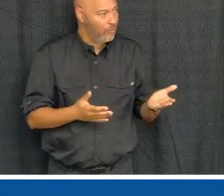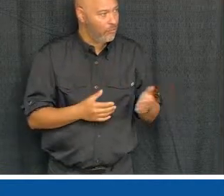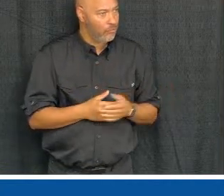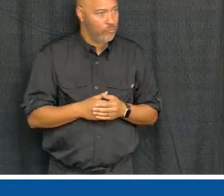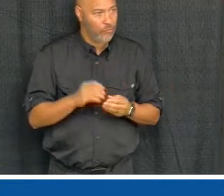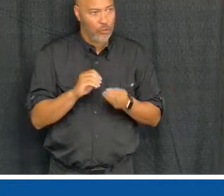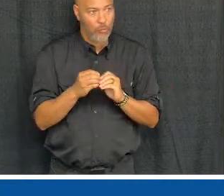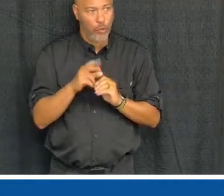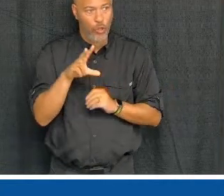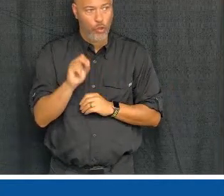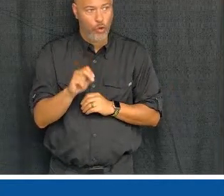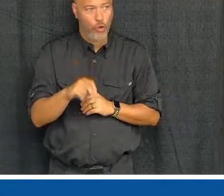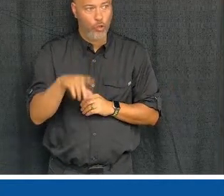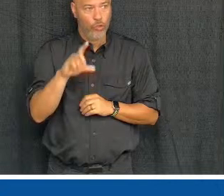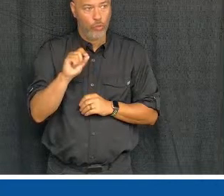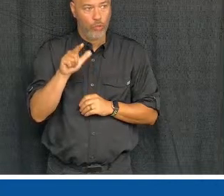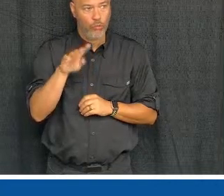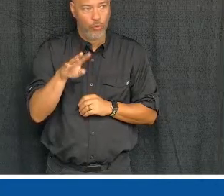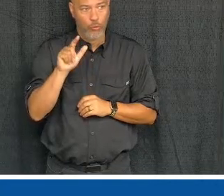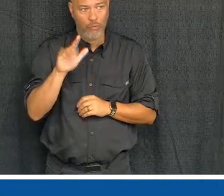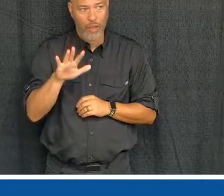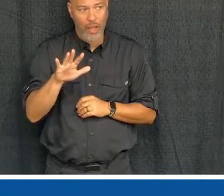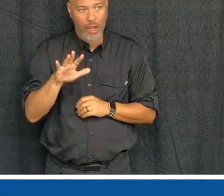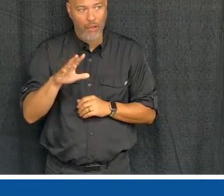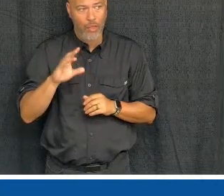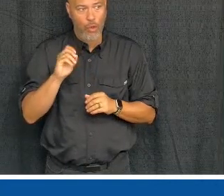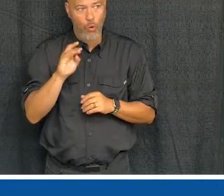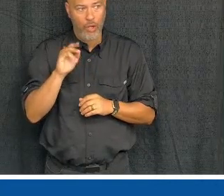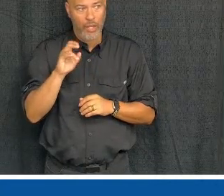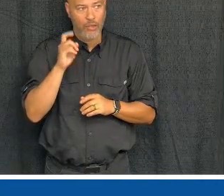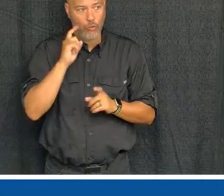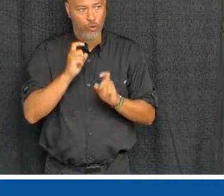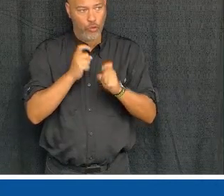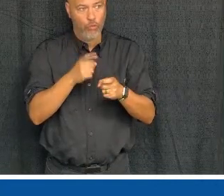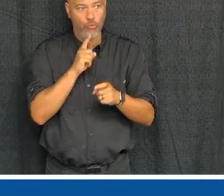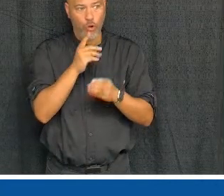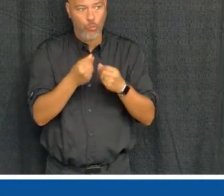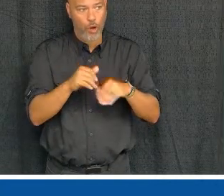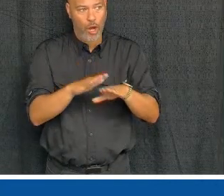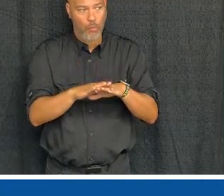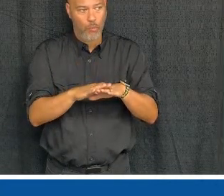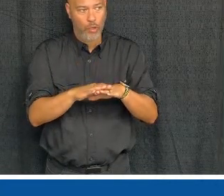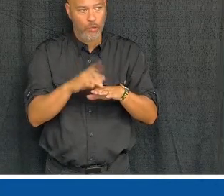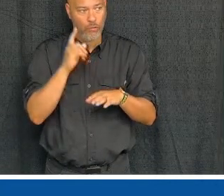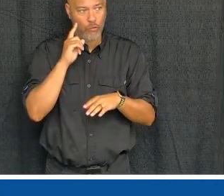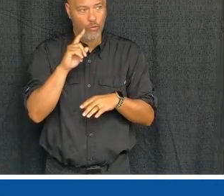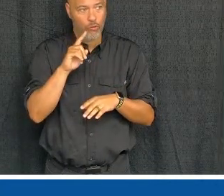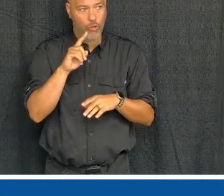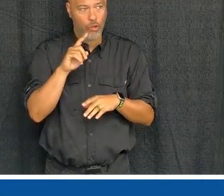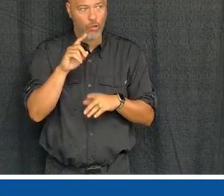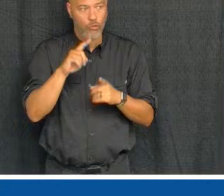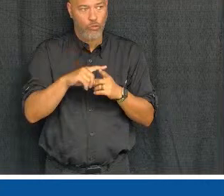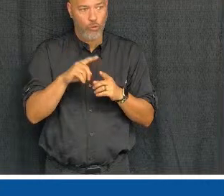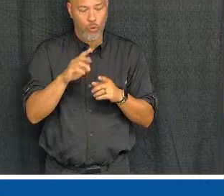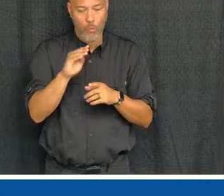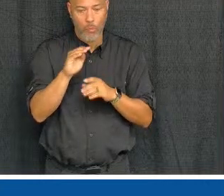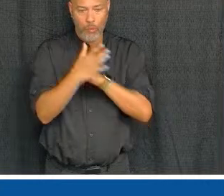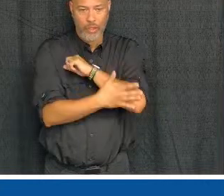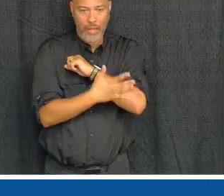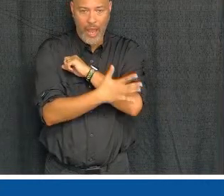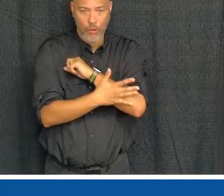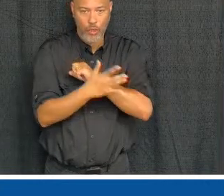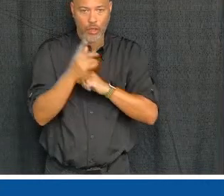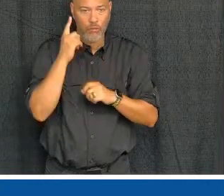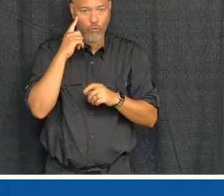Ordinance 30, 2024, 25, an ordinance for the donation of certain real property from the city of Clarksville, Tennessee to Montgomery County,